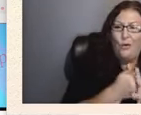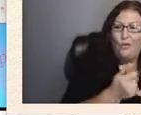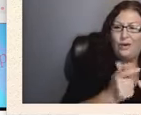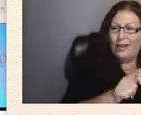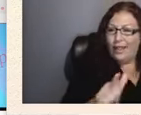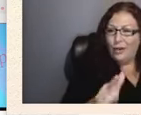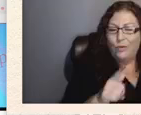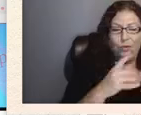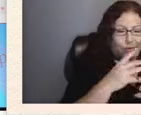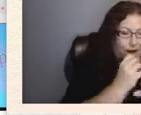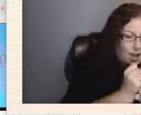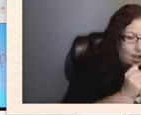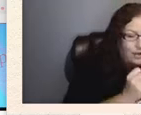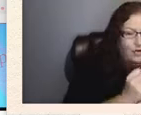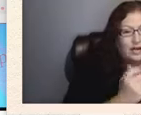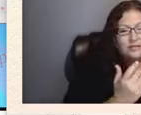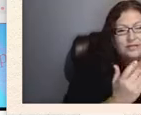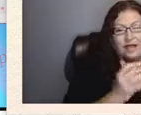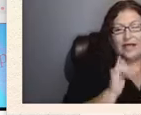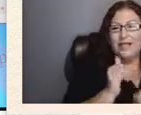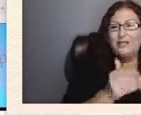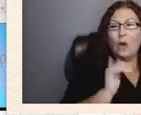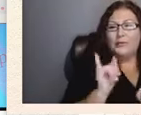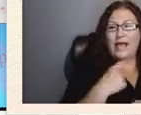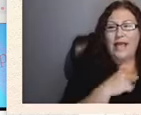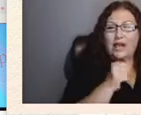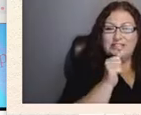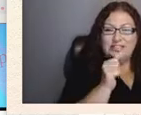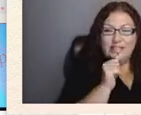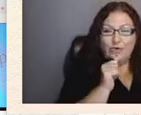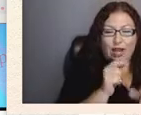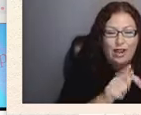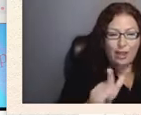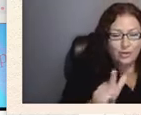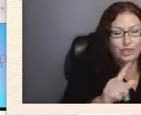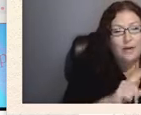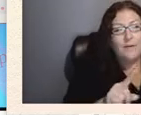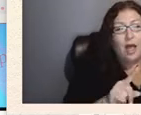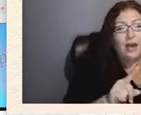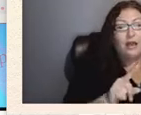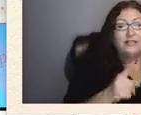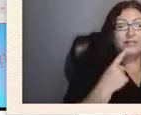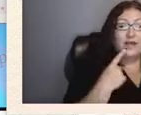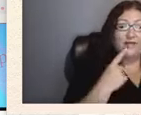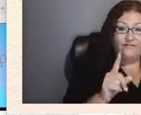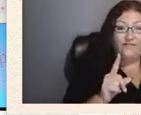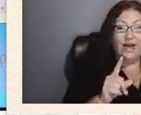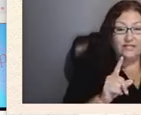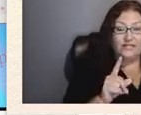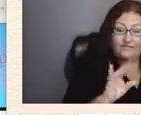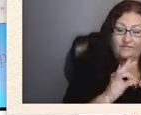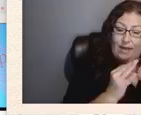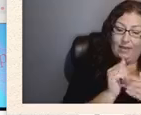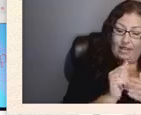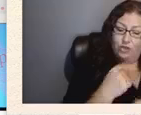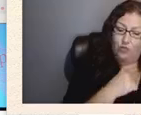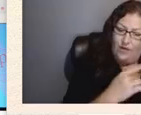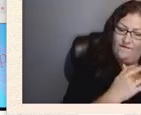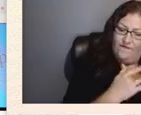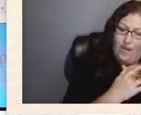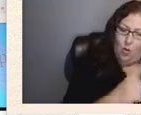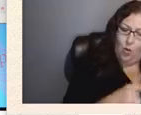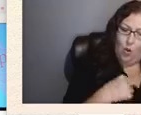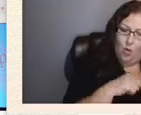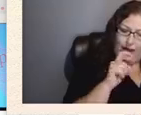acronyms that it's almost like our secret language. But to be effective family leaders, we felt that what we needed to know